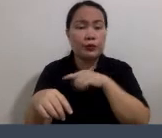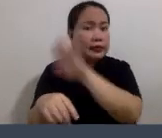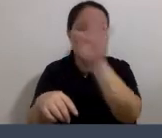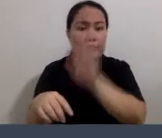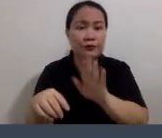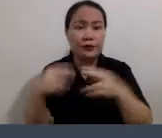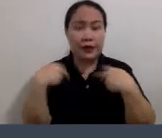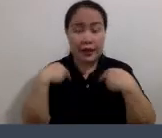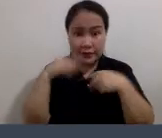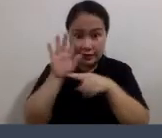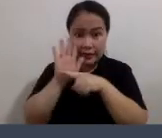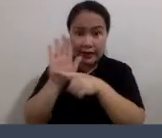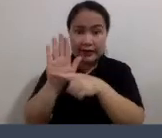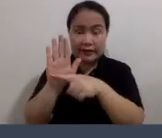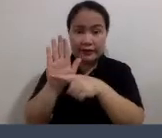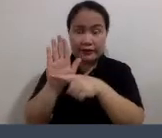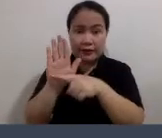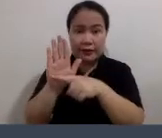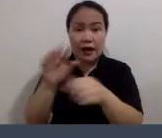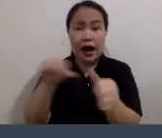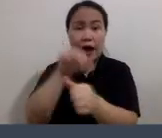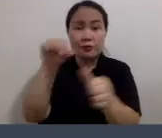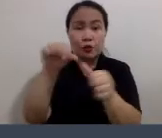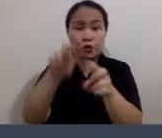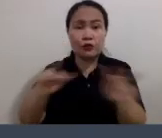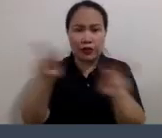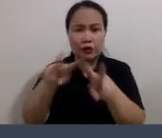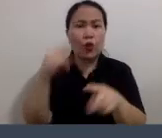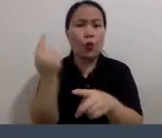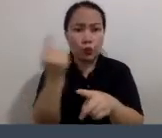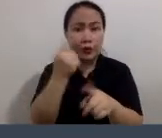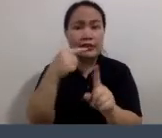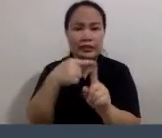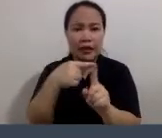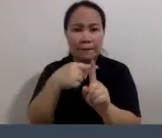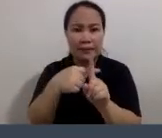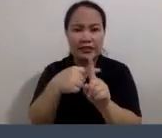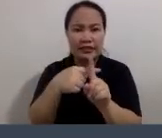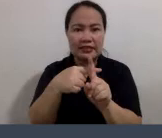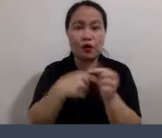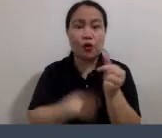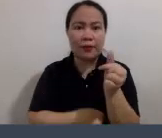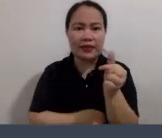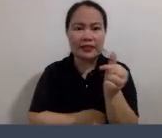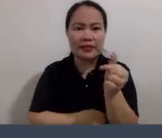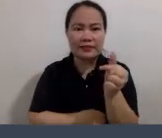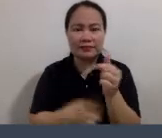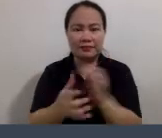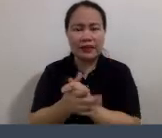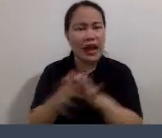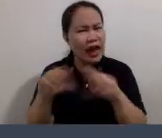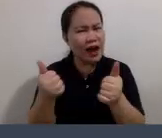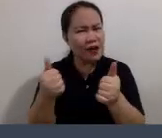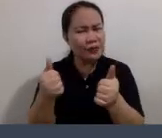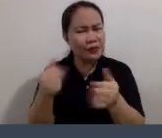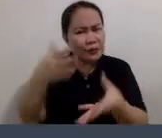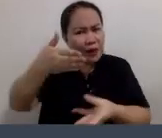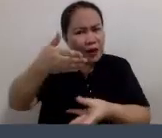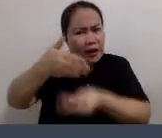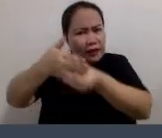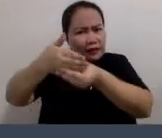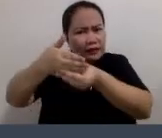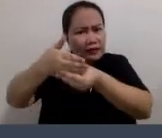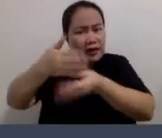be negative. Okay, so it's always positive. Now, how to add integers? So